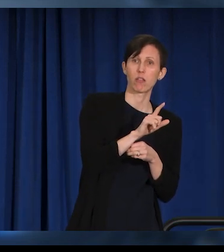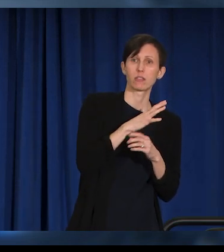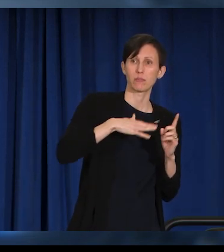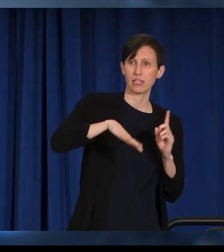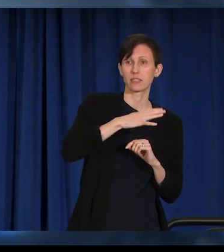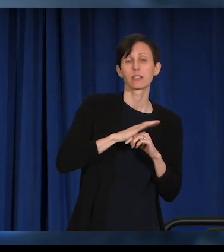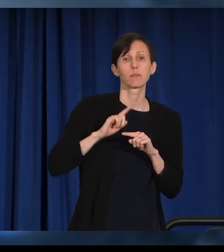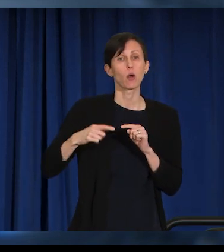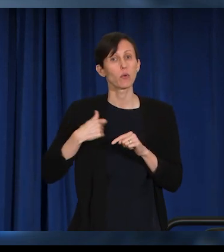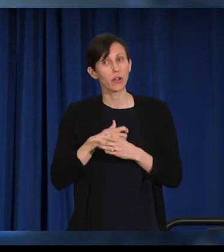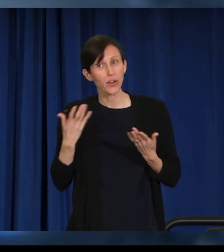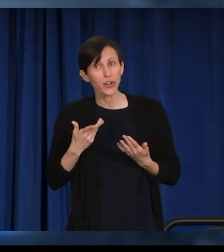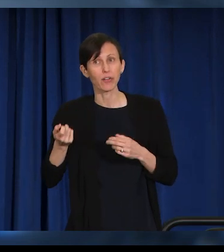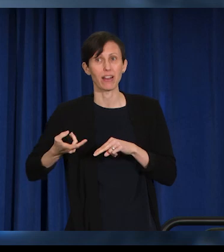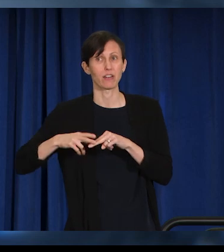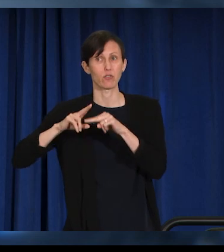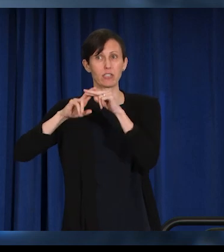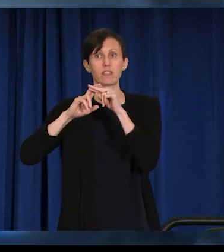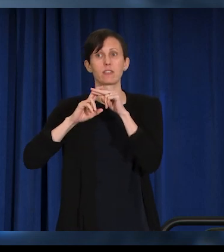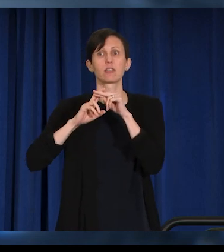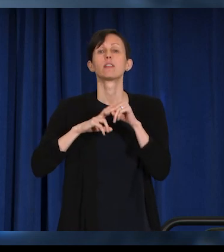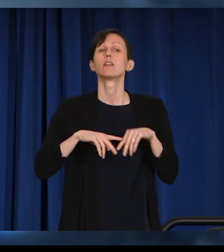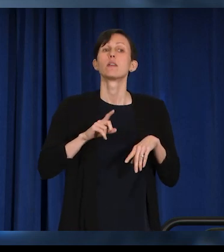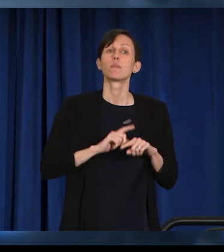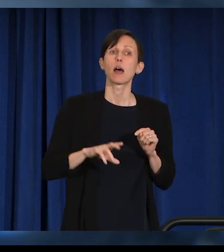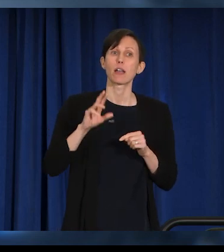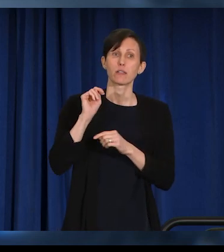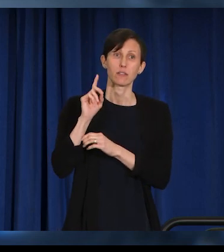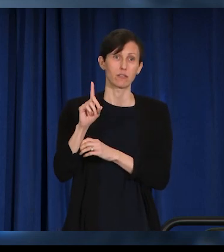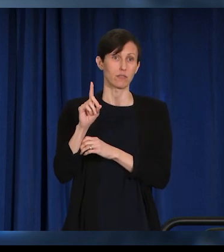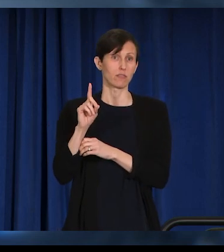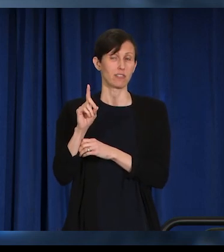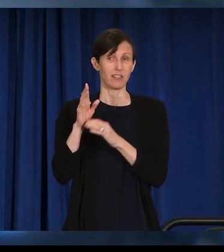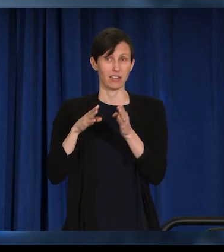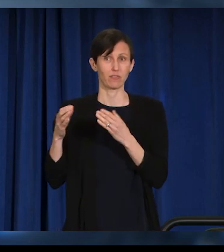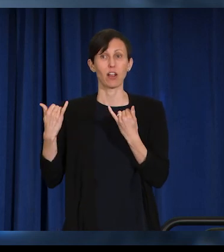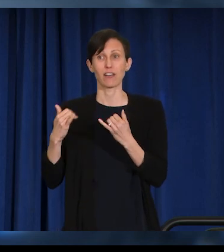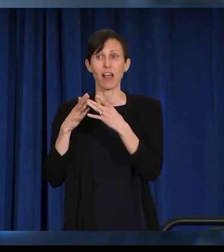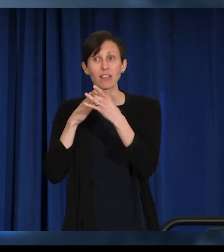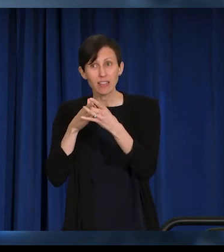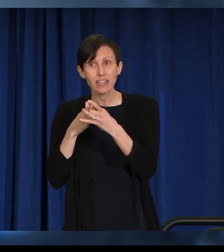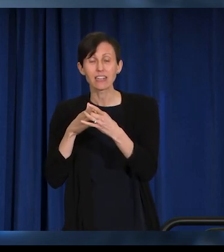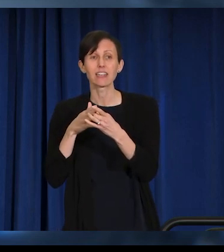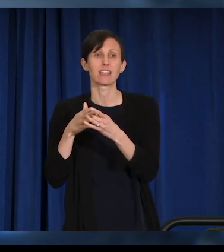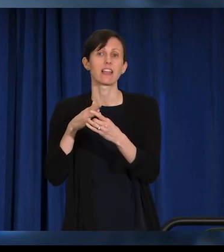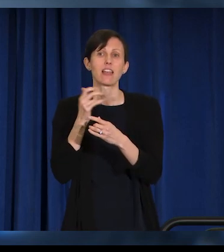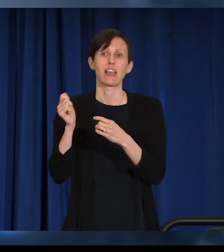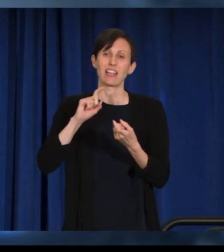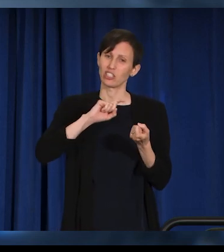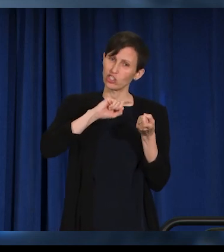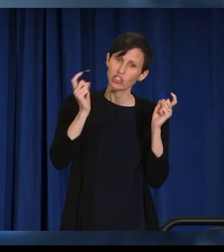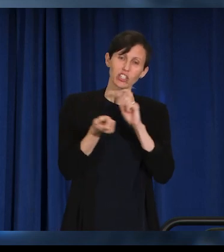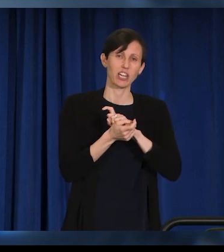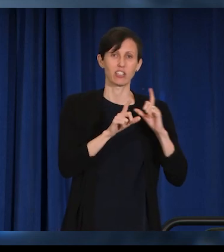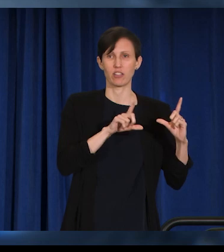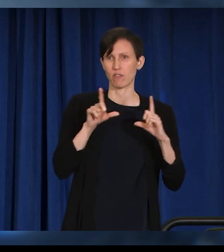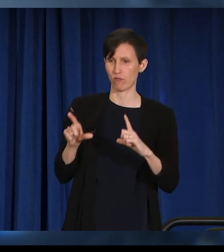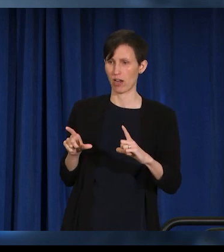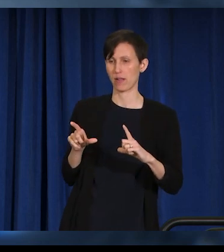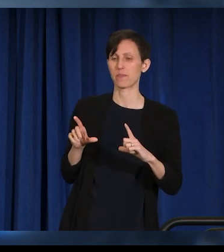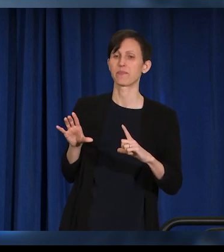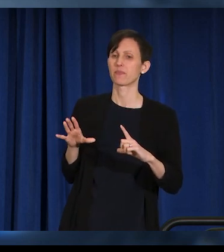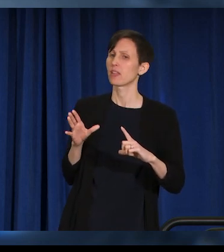numbers. Fortunately, neurodivergent individuals are now leading the way in reframing neurological difference as a beneficial aspect of our